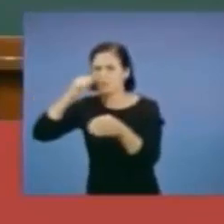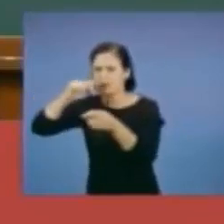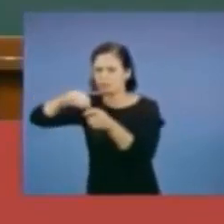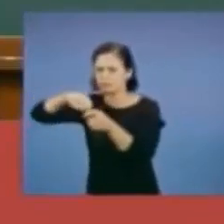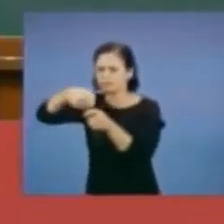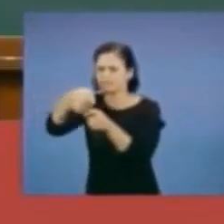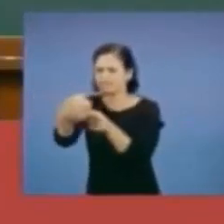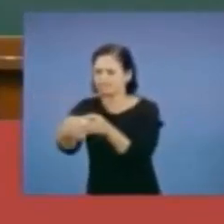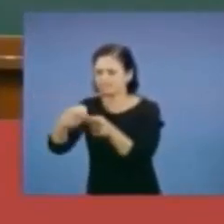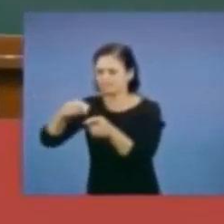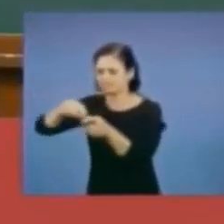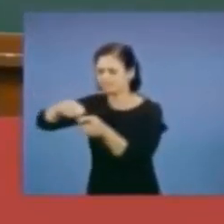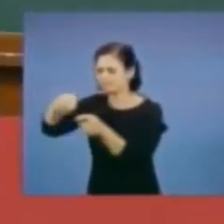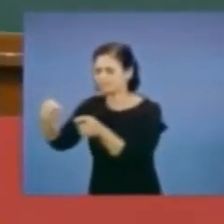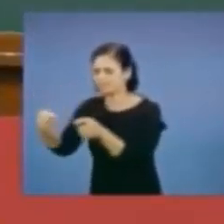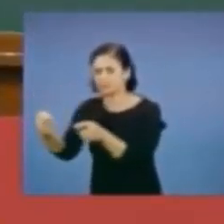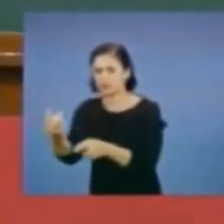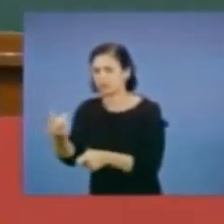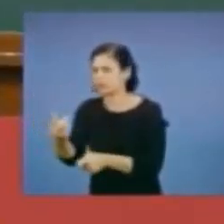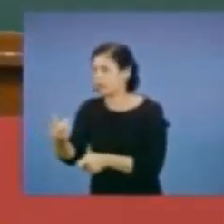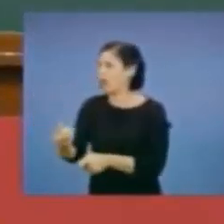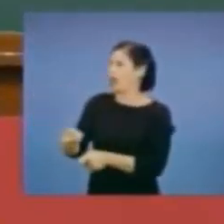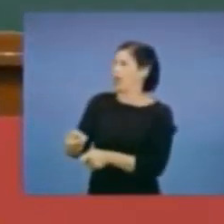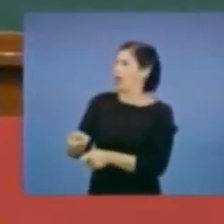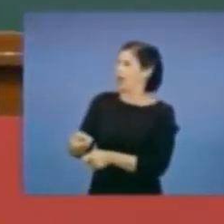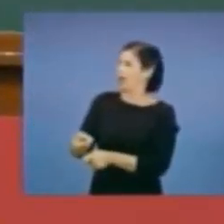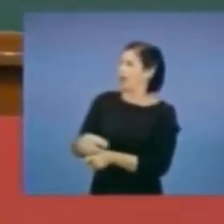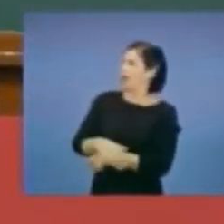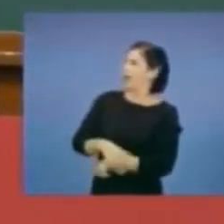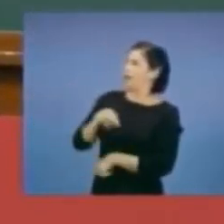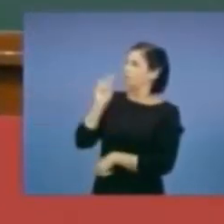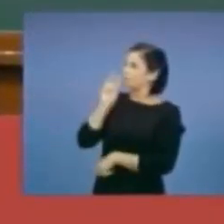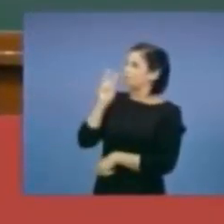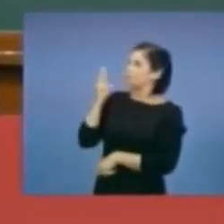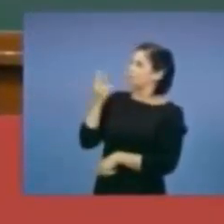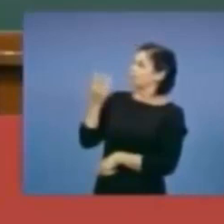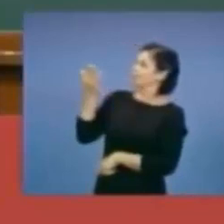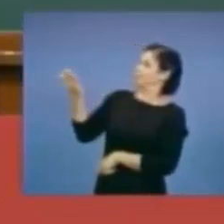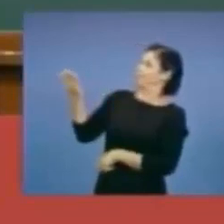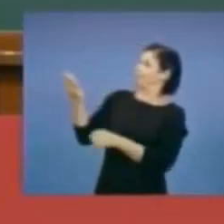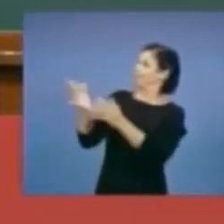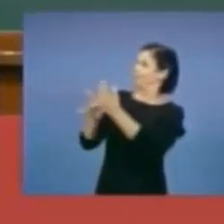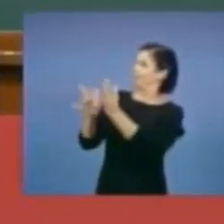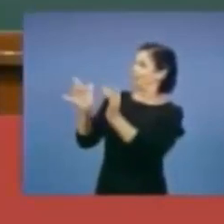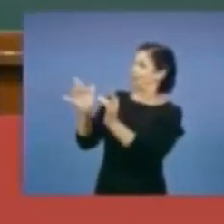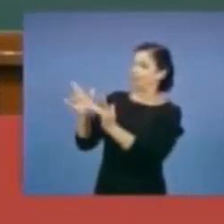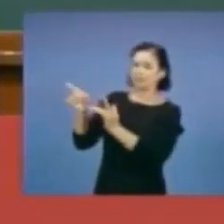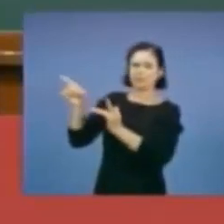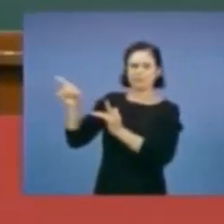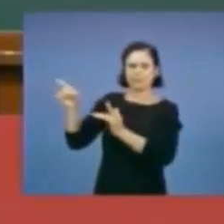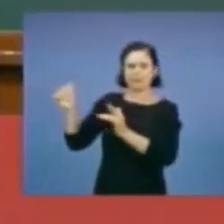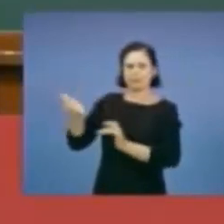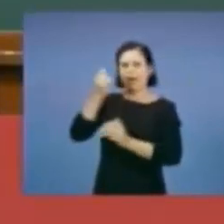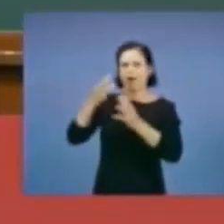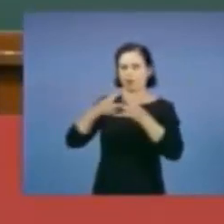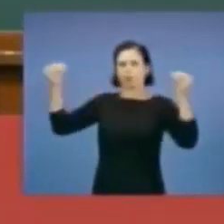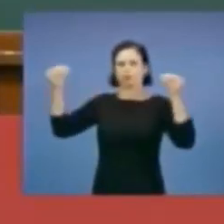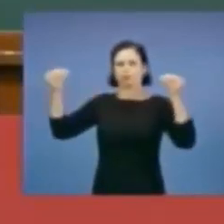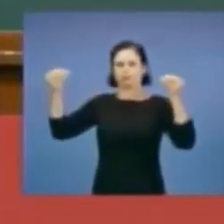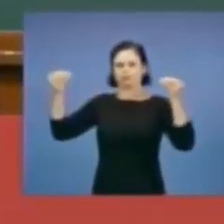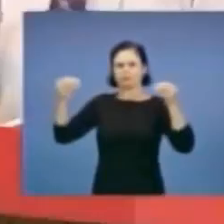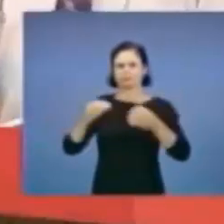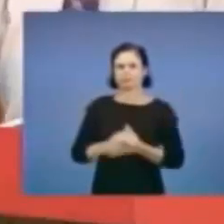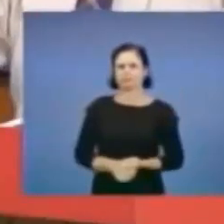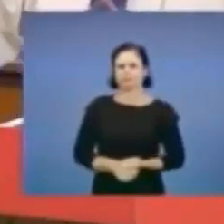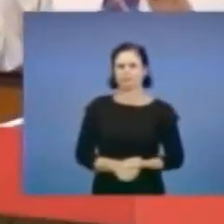and broke it, and gave it to them. Then their eyes were opened, and they knew him, and he vanished from their